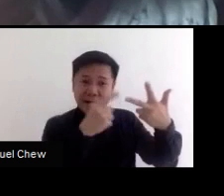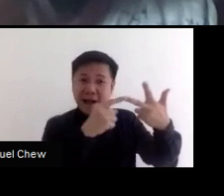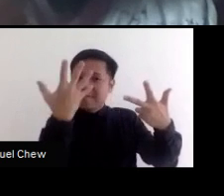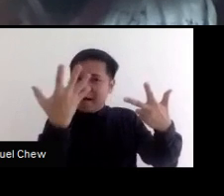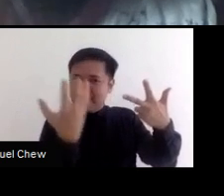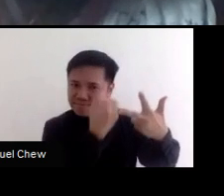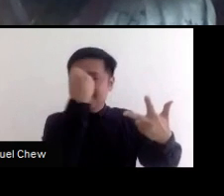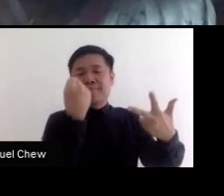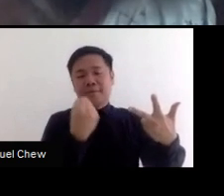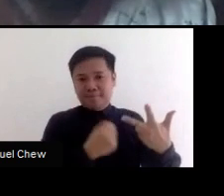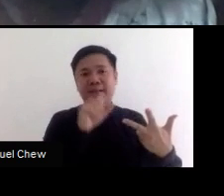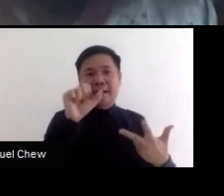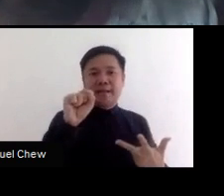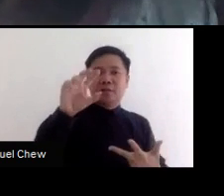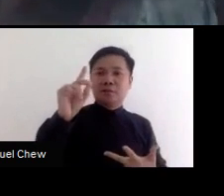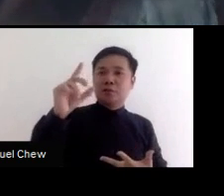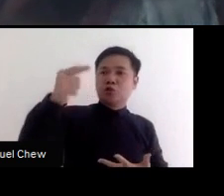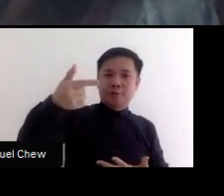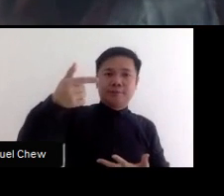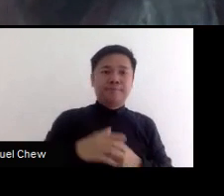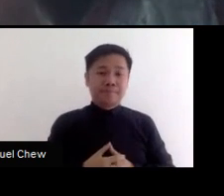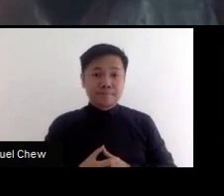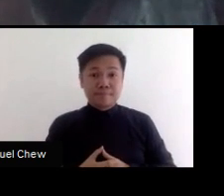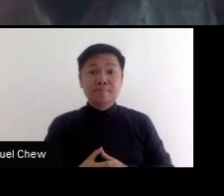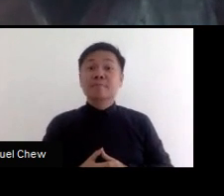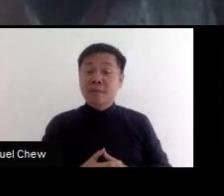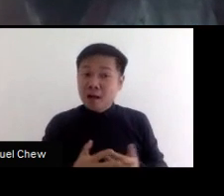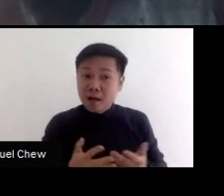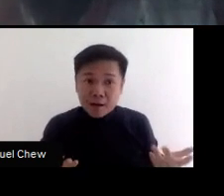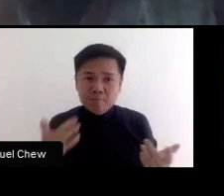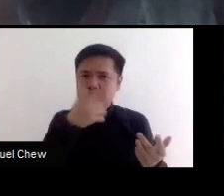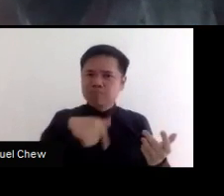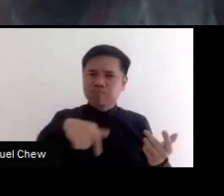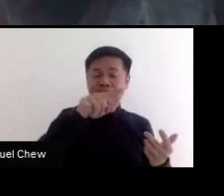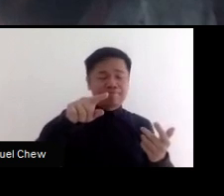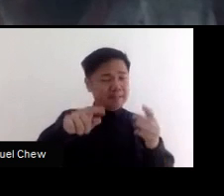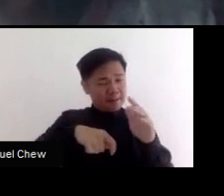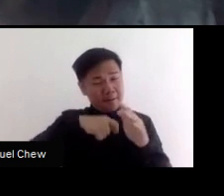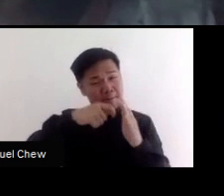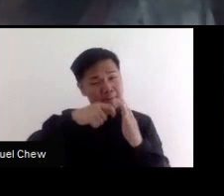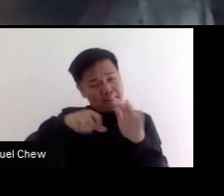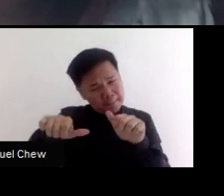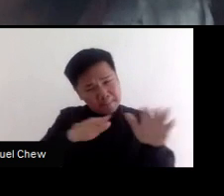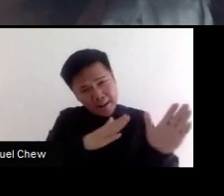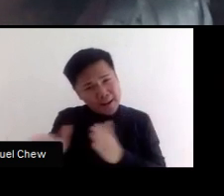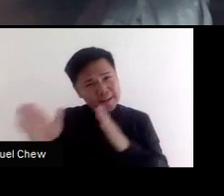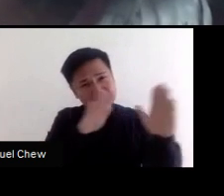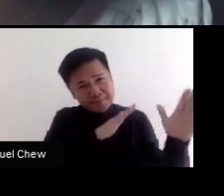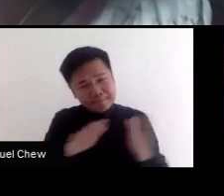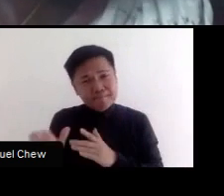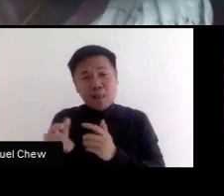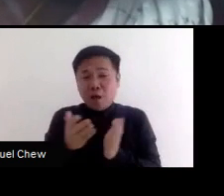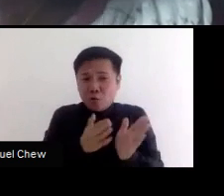mind the indicators, we're working with an action plan and we set target milestones